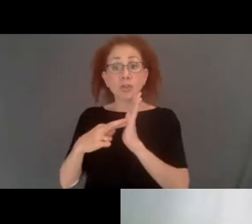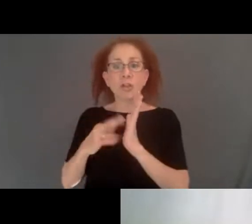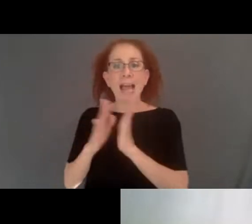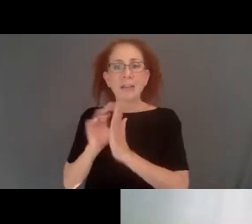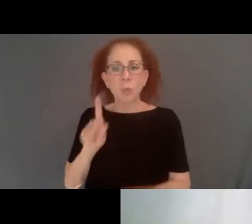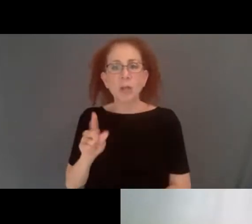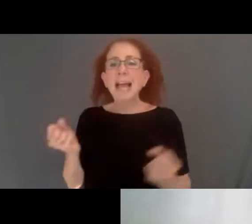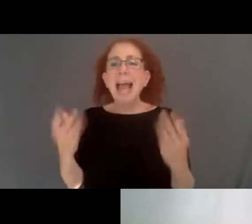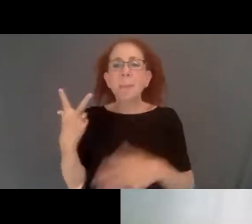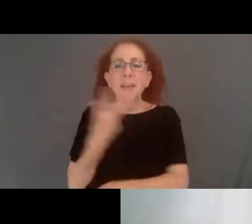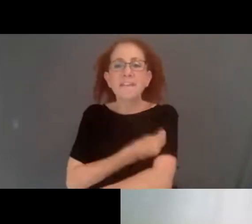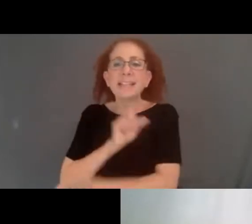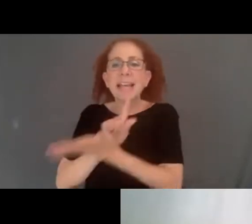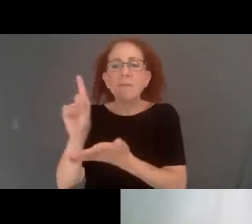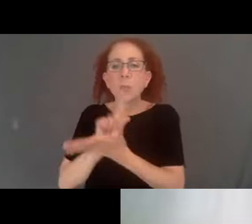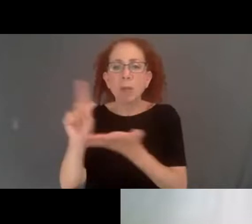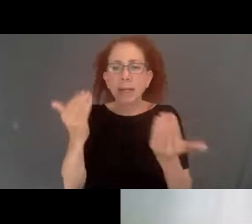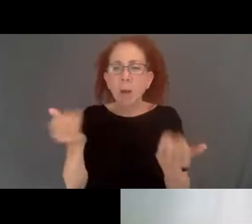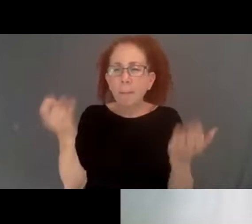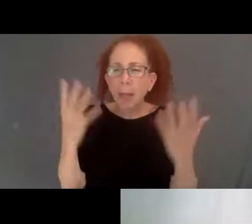vaccinations are taking place on a weekly basis?